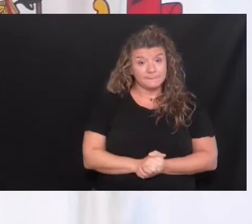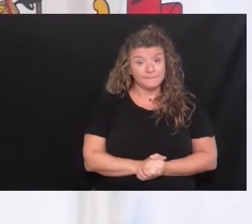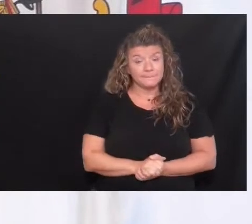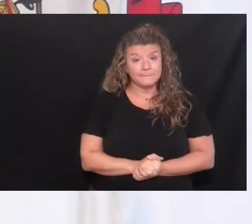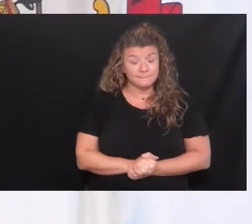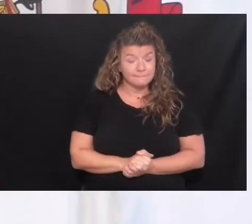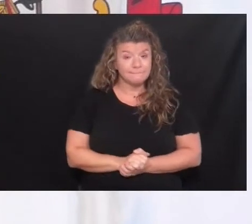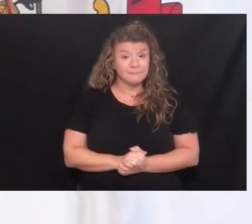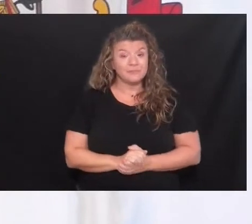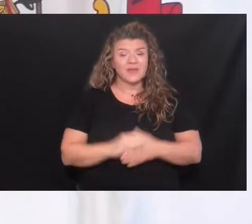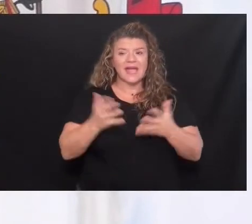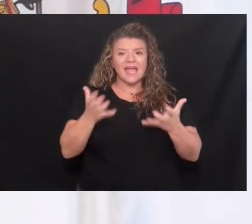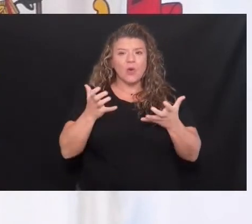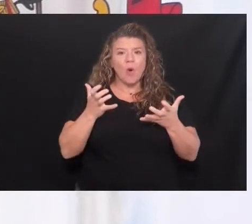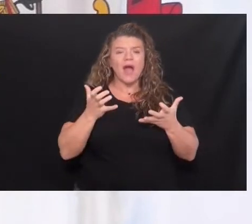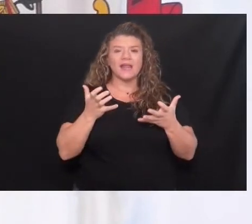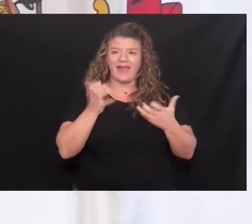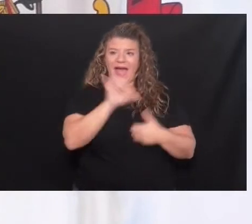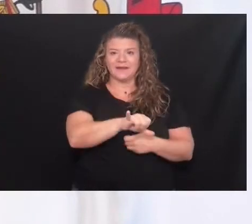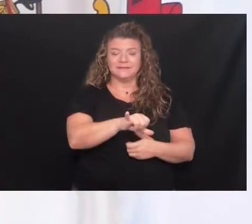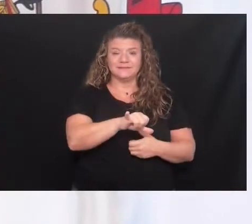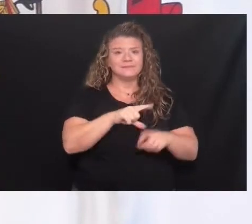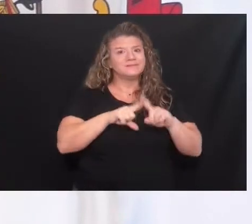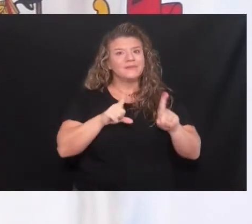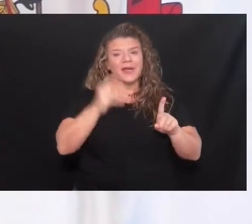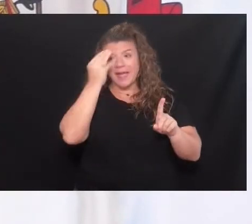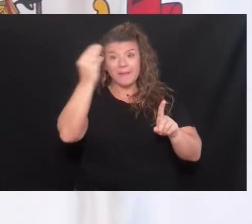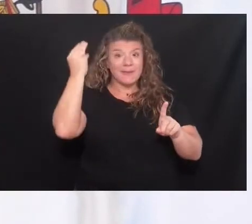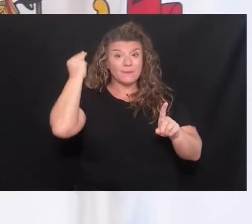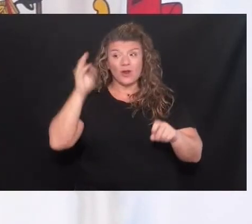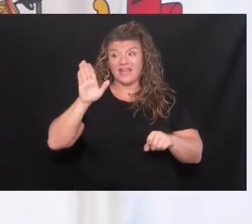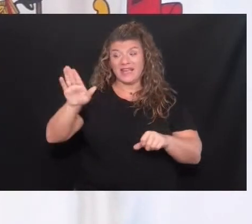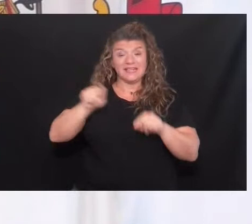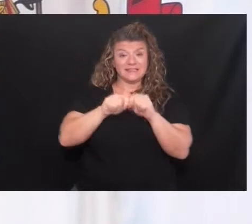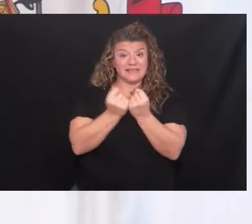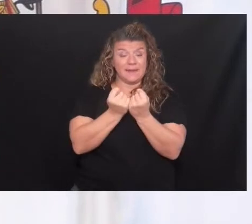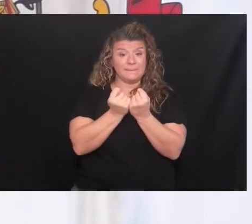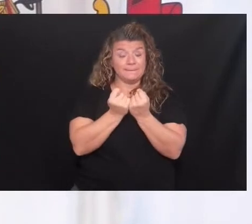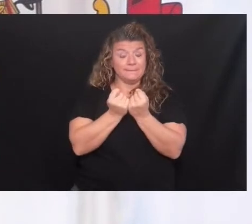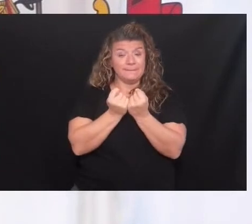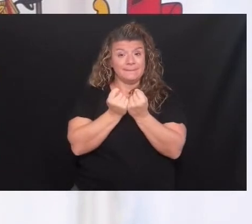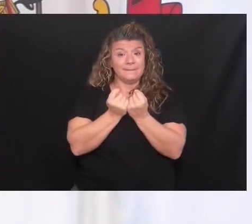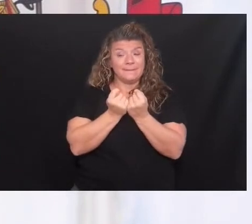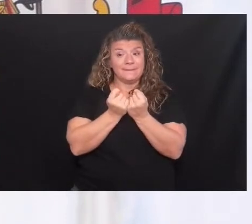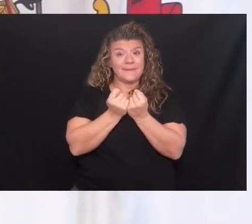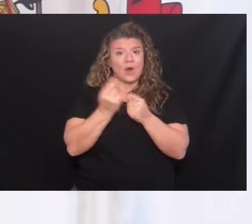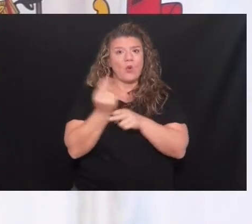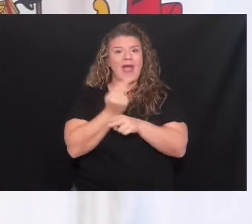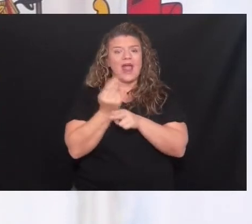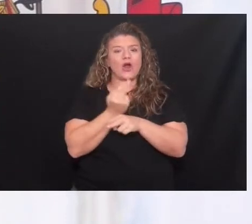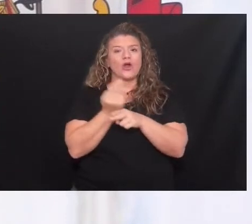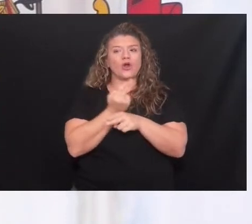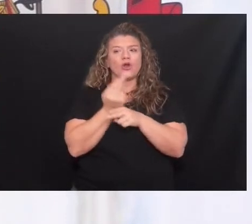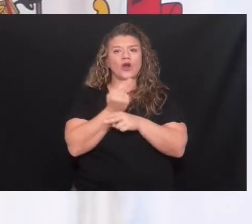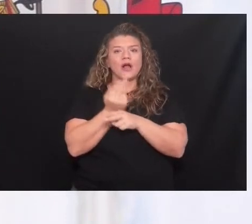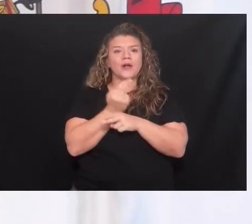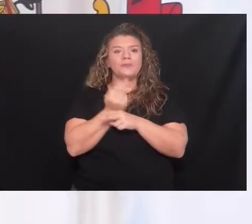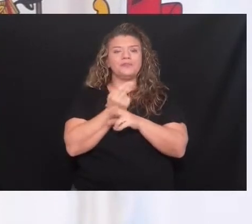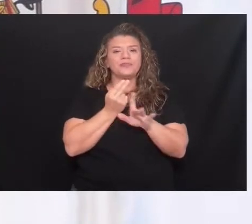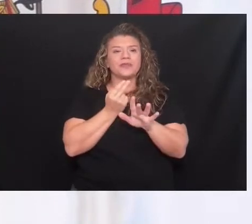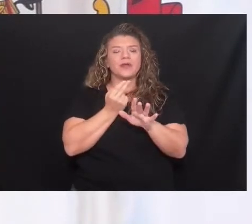In memory, he had his team, you know, wear